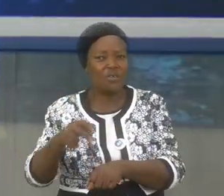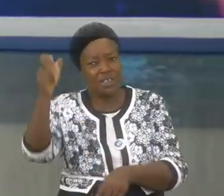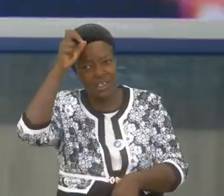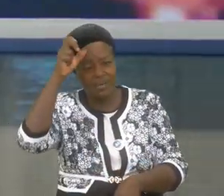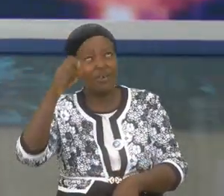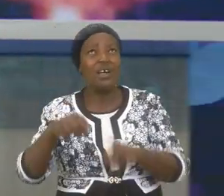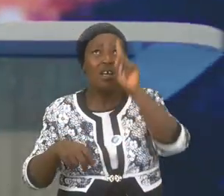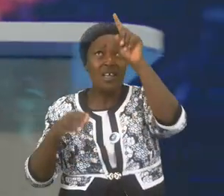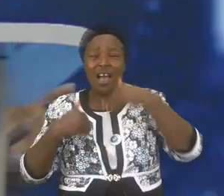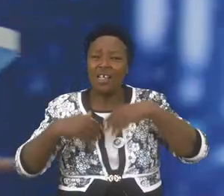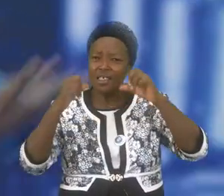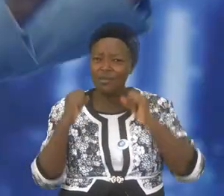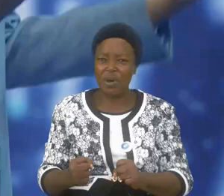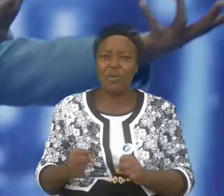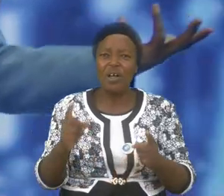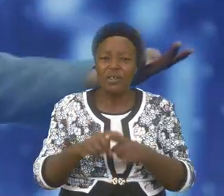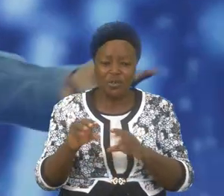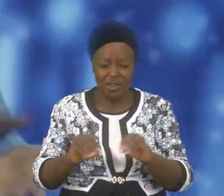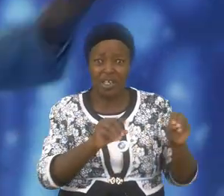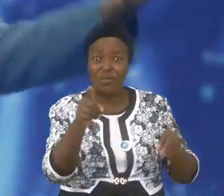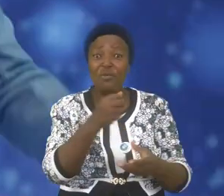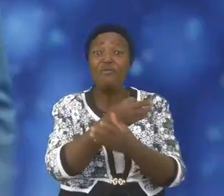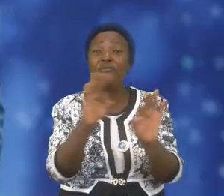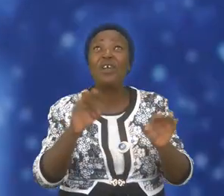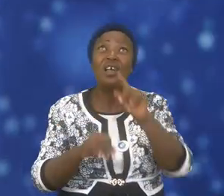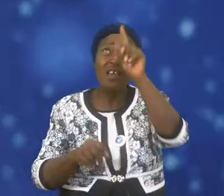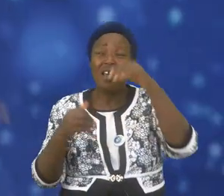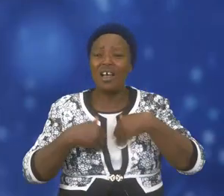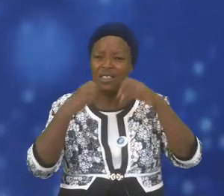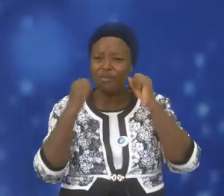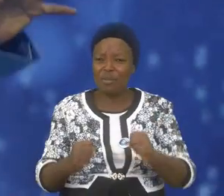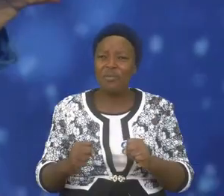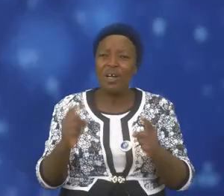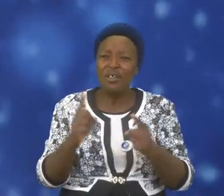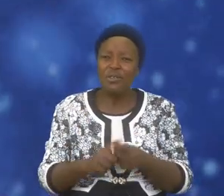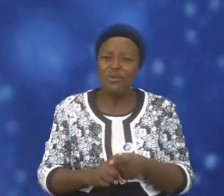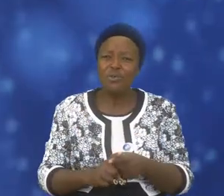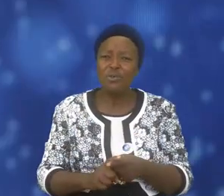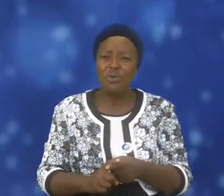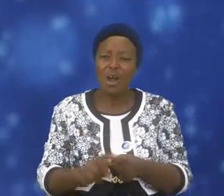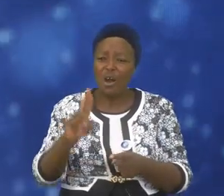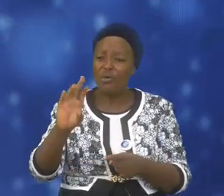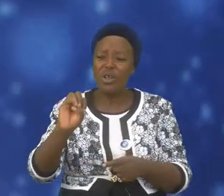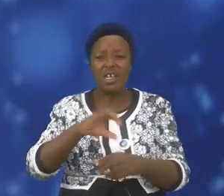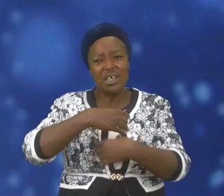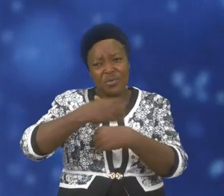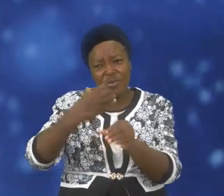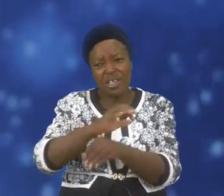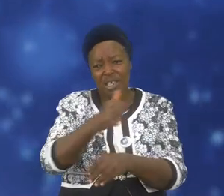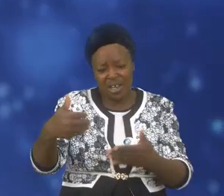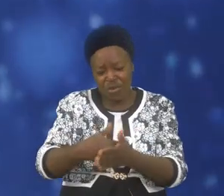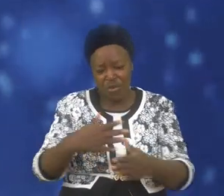has power to recreate a new life in your life. That Christ is coming to